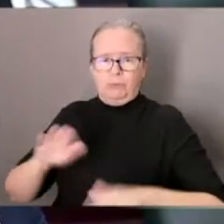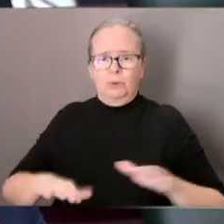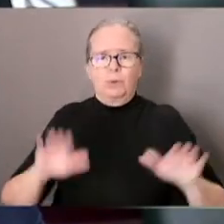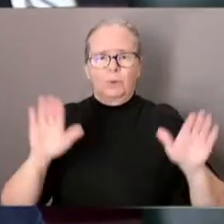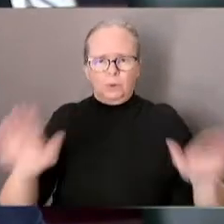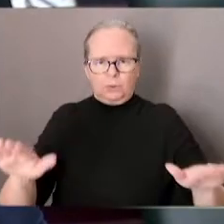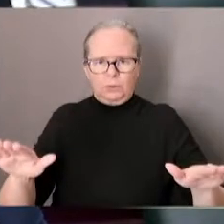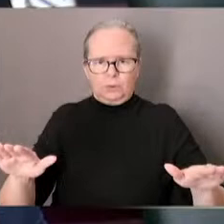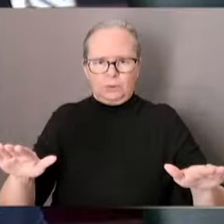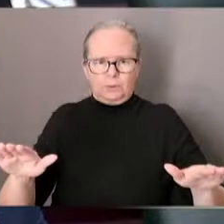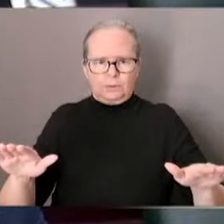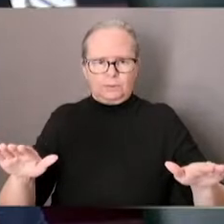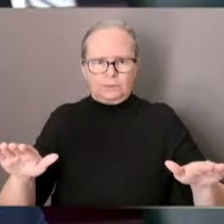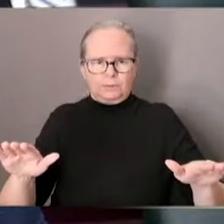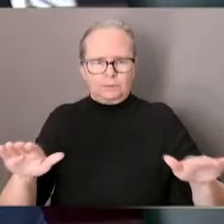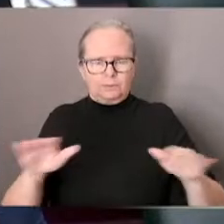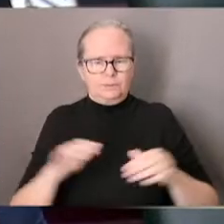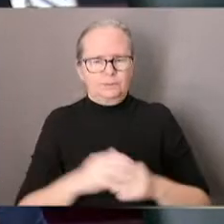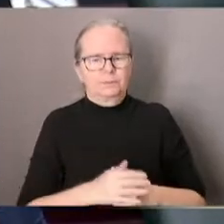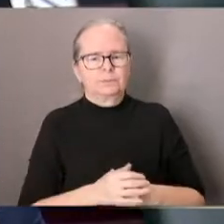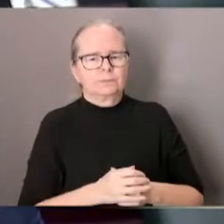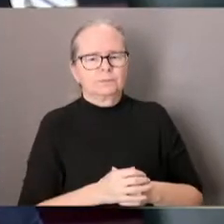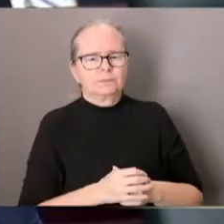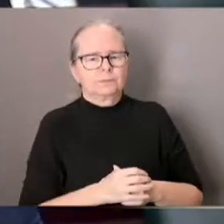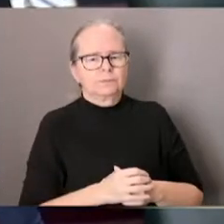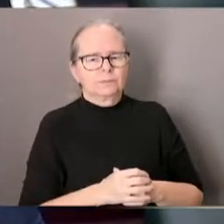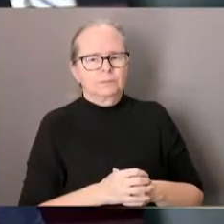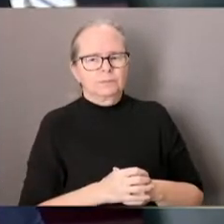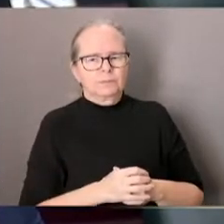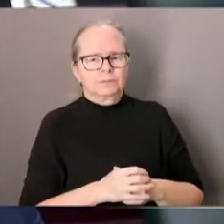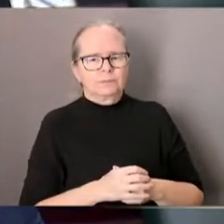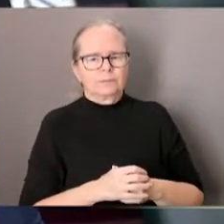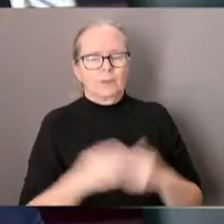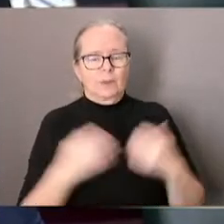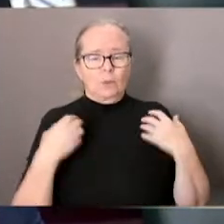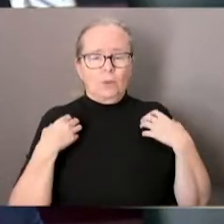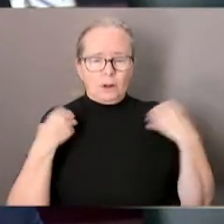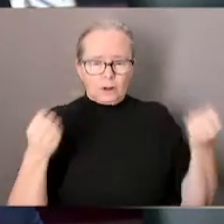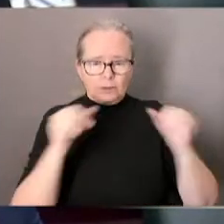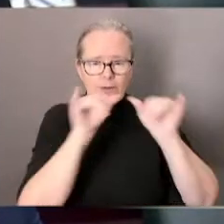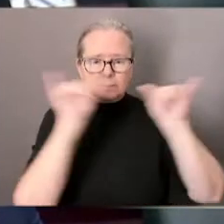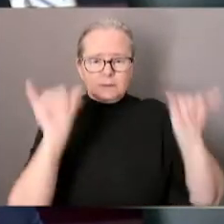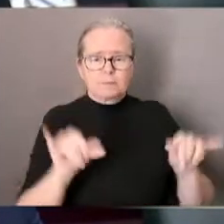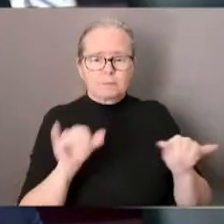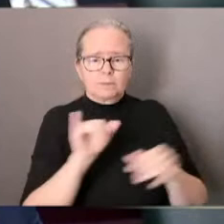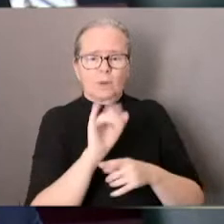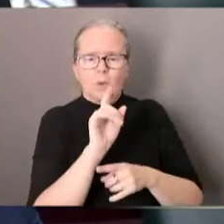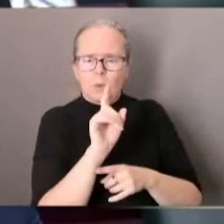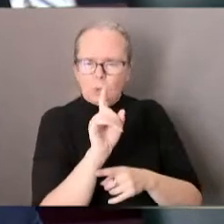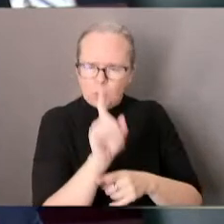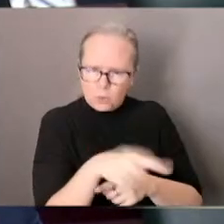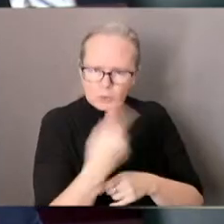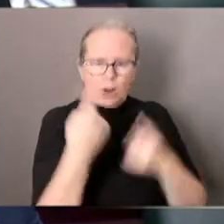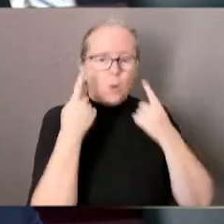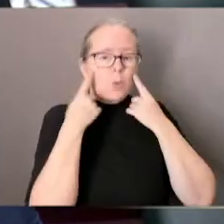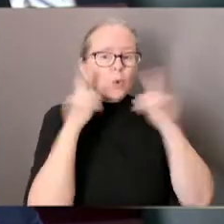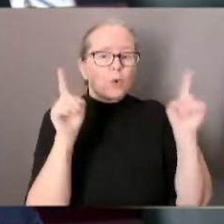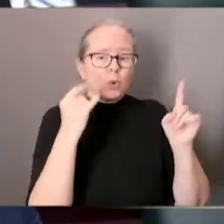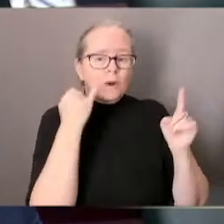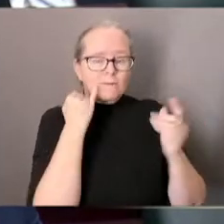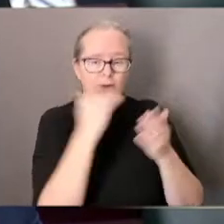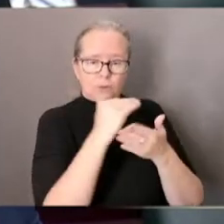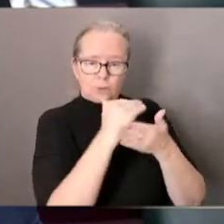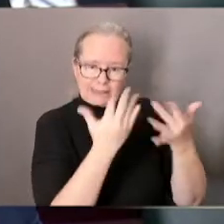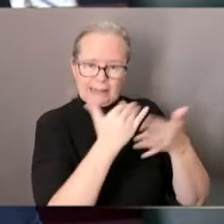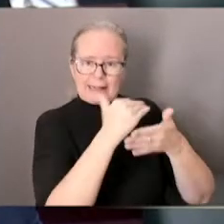given that the recovery system only works if vulnerable albertans awaiting Treatment Services don't die while waiting and given